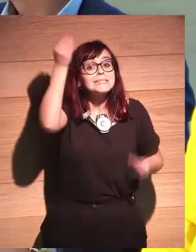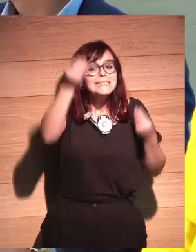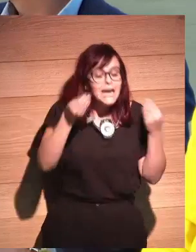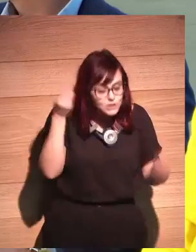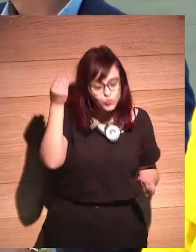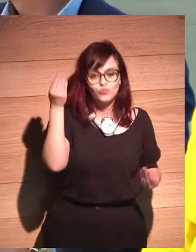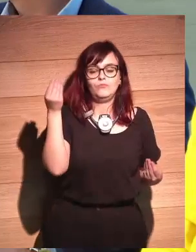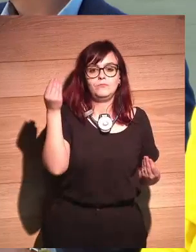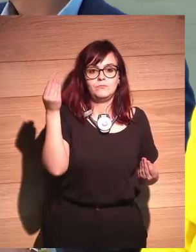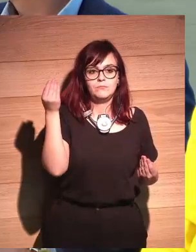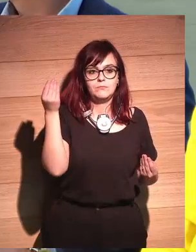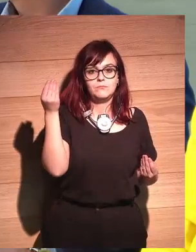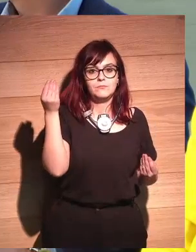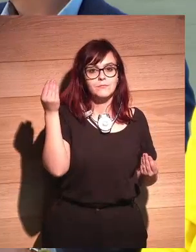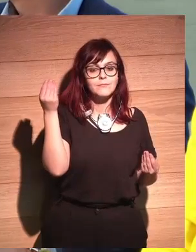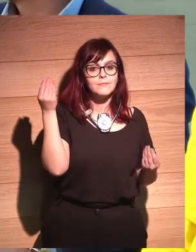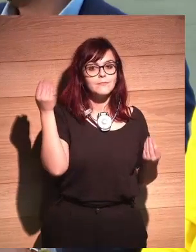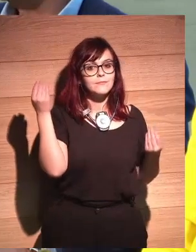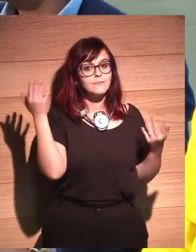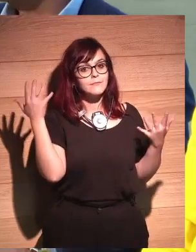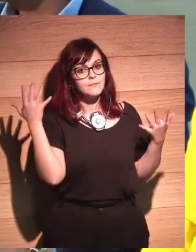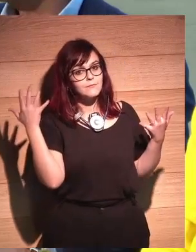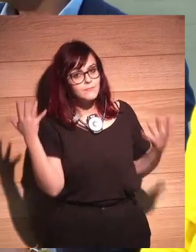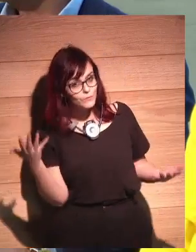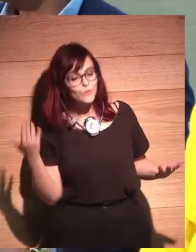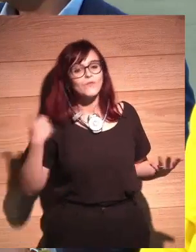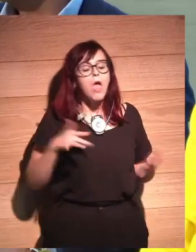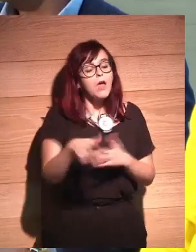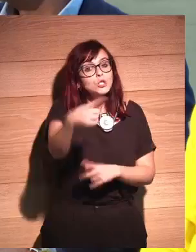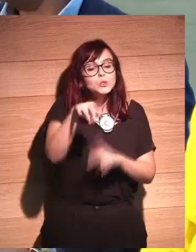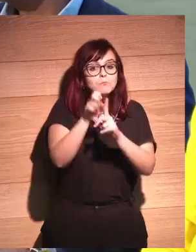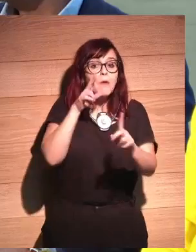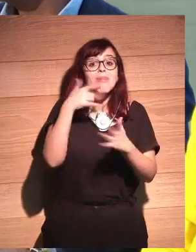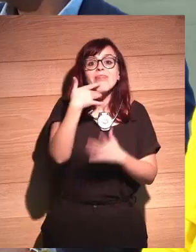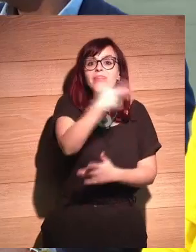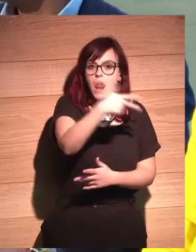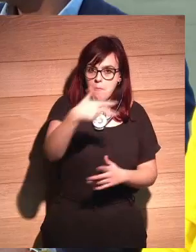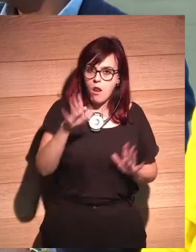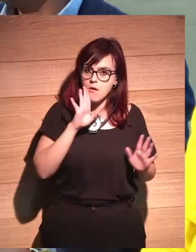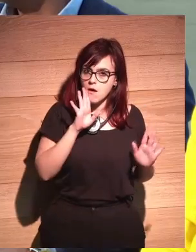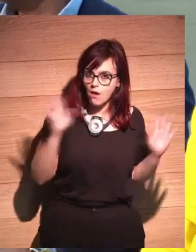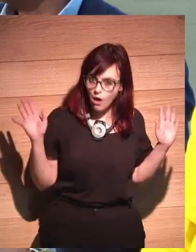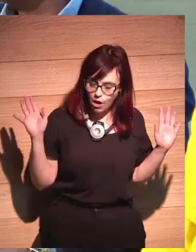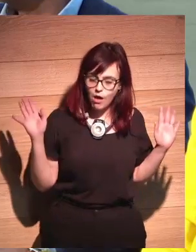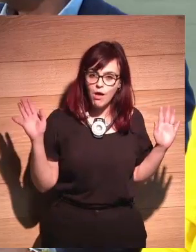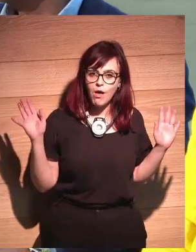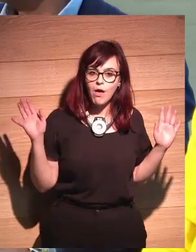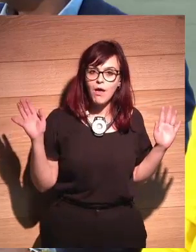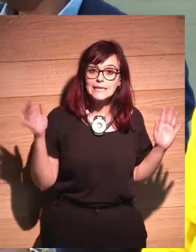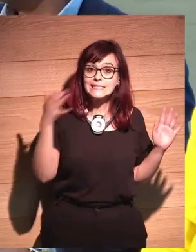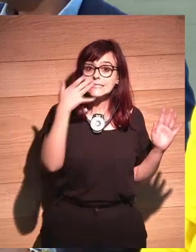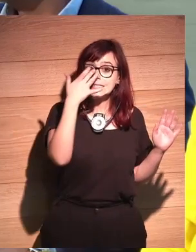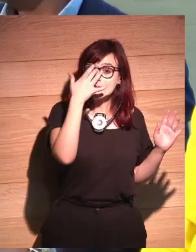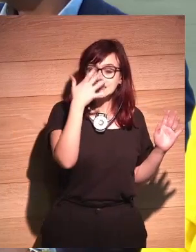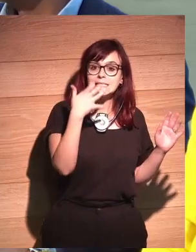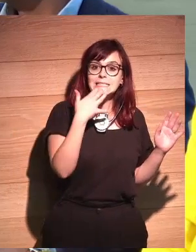I think that we already see that, at least in Denmark, that if you measure over 20 years,